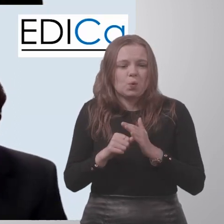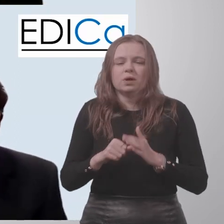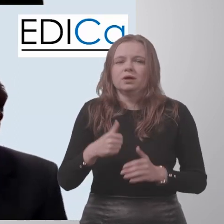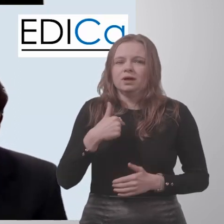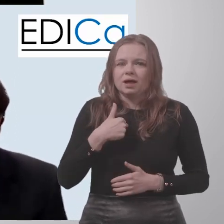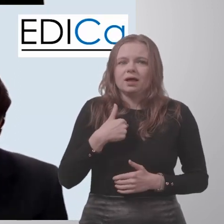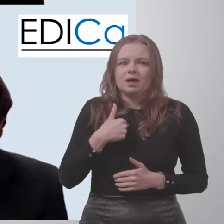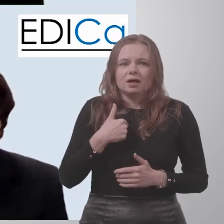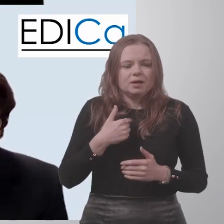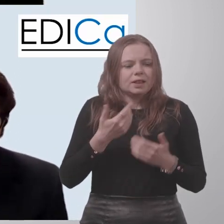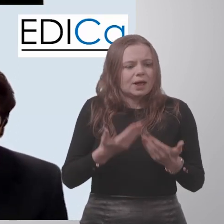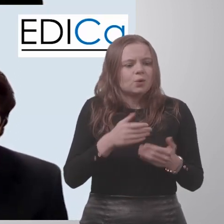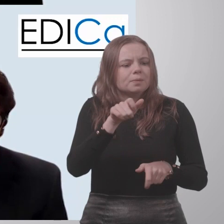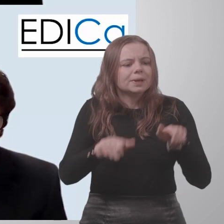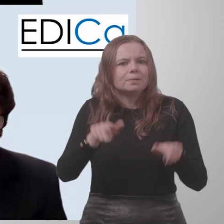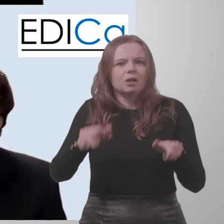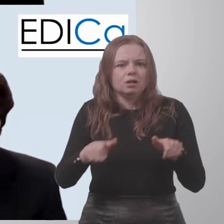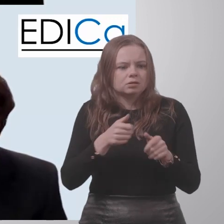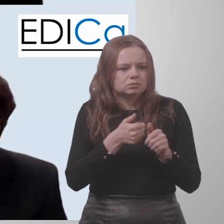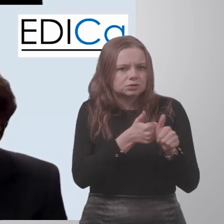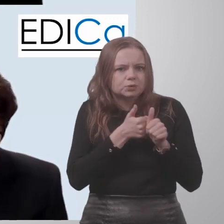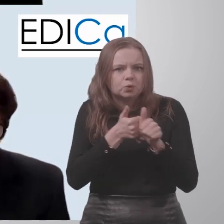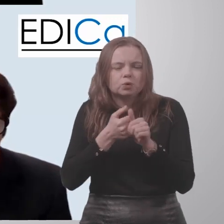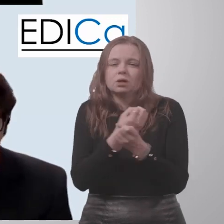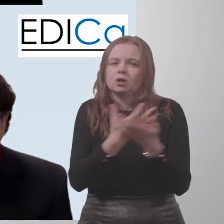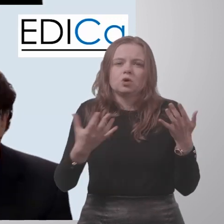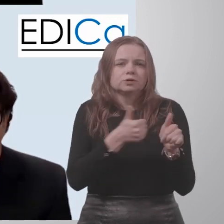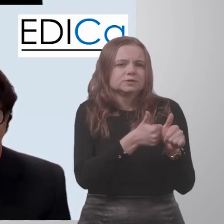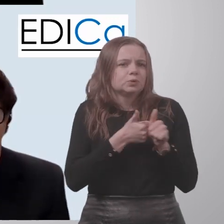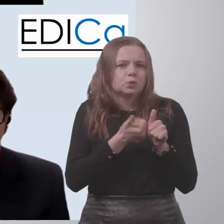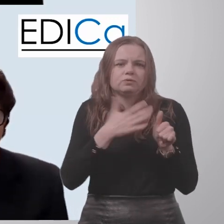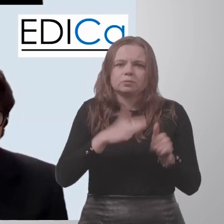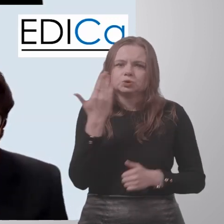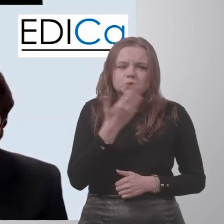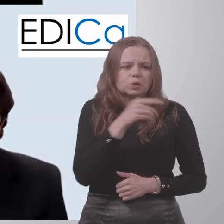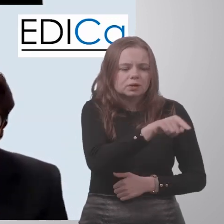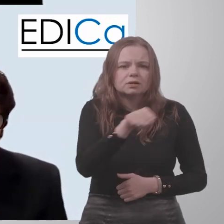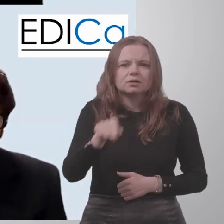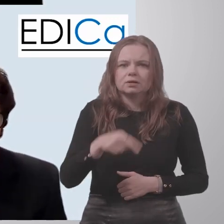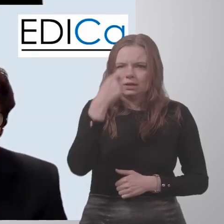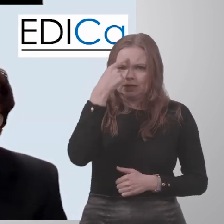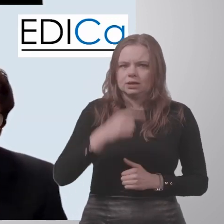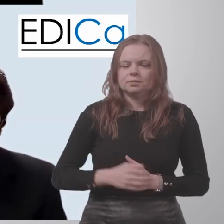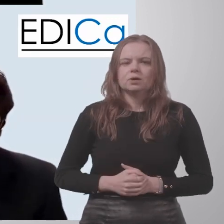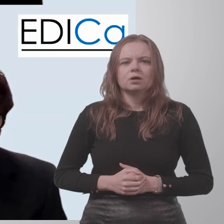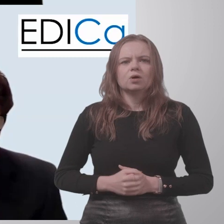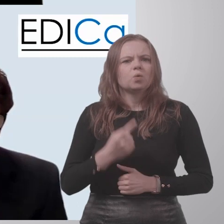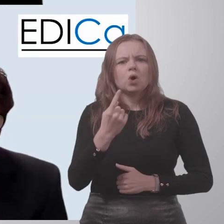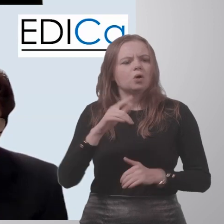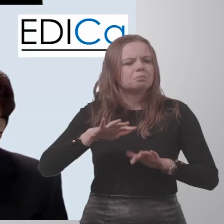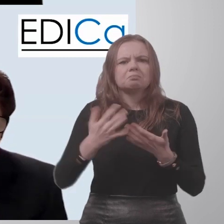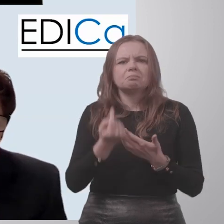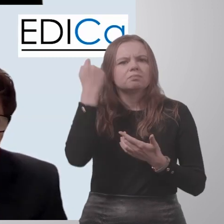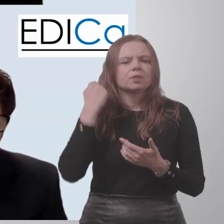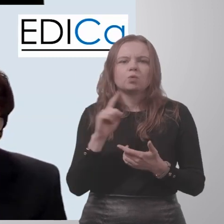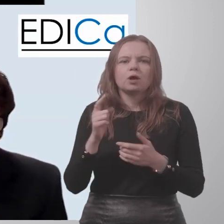incredibly supportive. I got lots of support from the school, but I think probably one thing I didn't really get was any kind of really